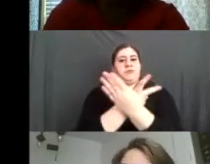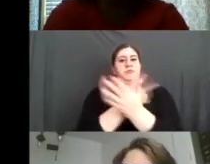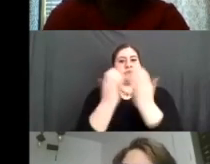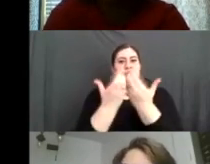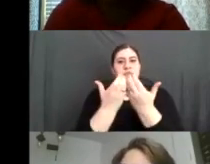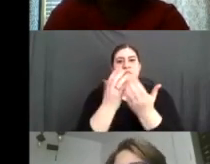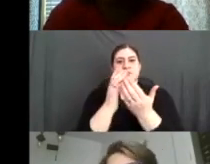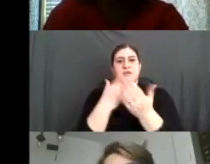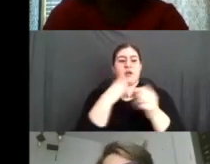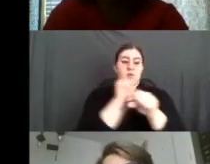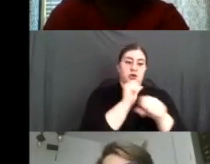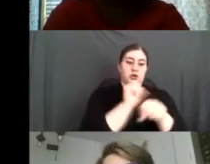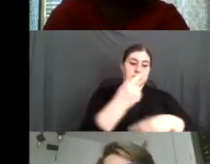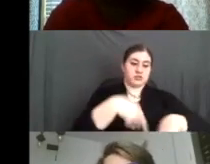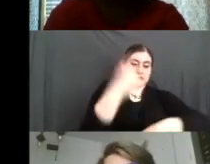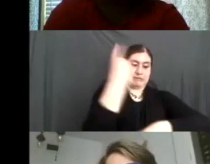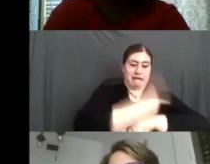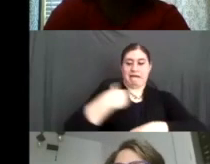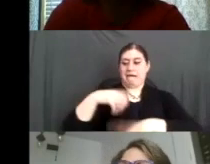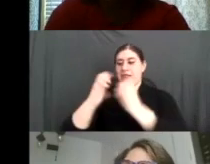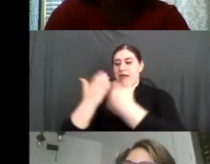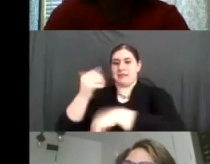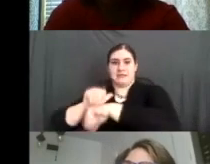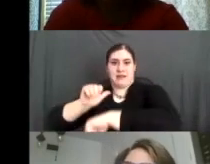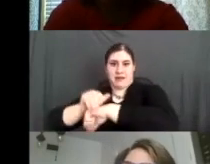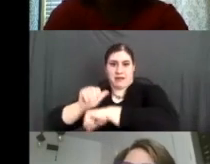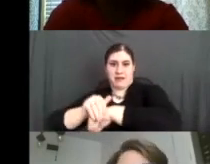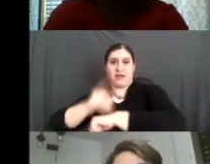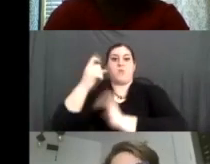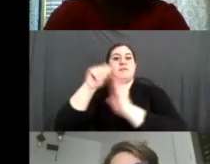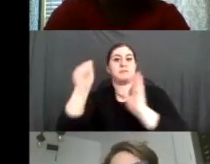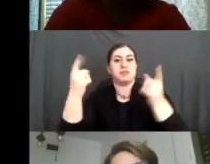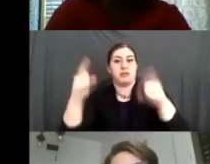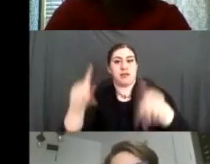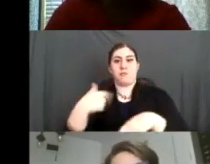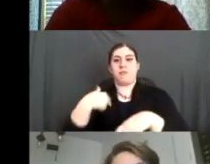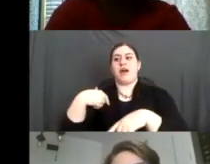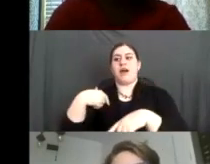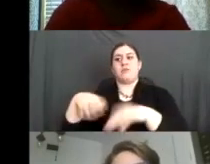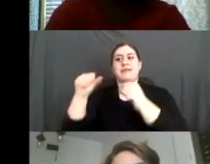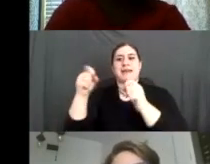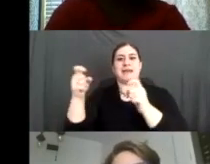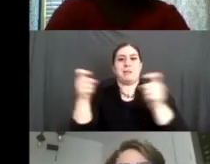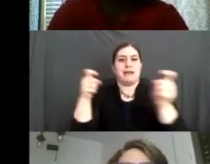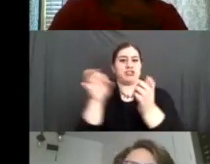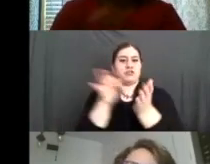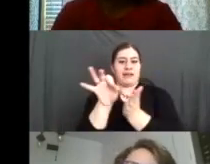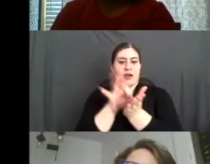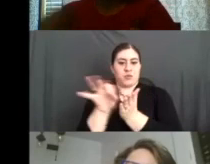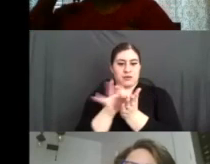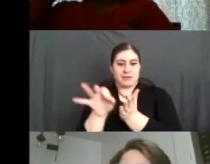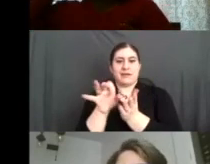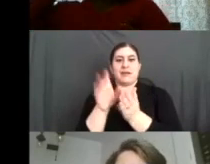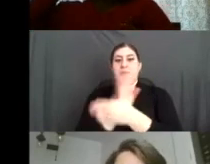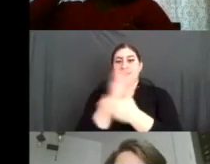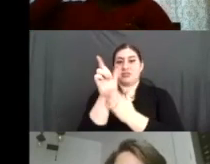going to working during the day and then I was taking classes at night. And one semester I was taking managerial accounting and business law,